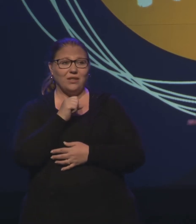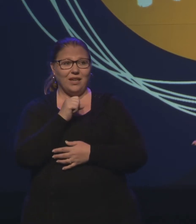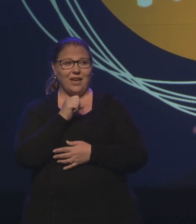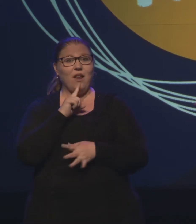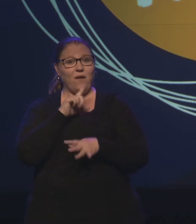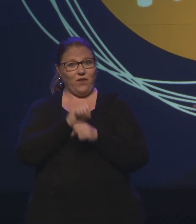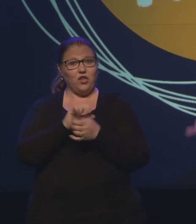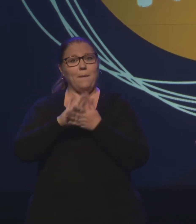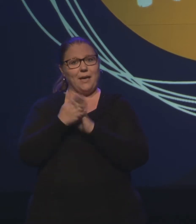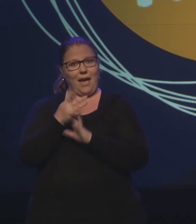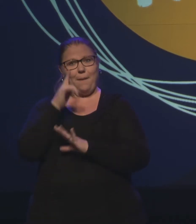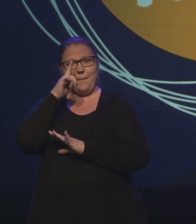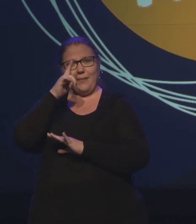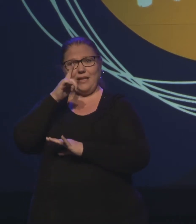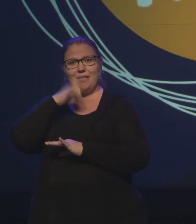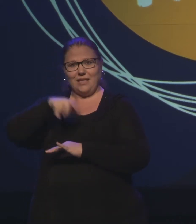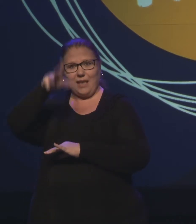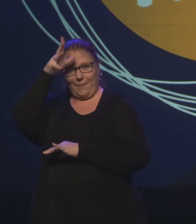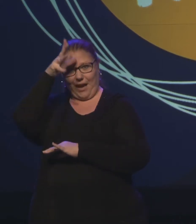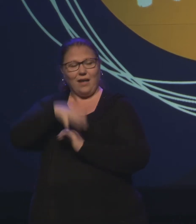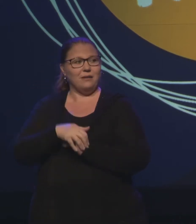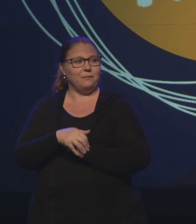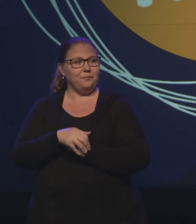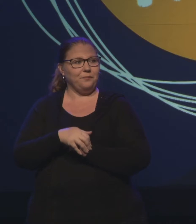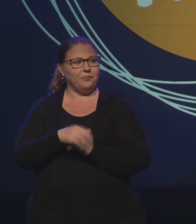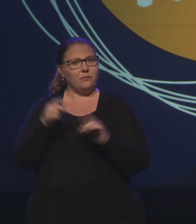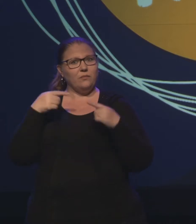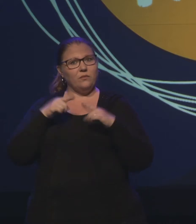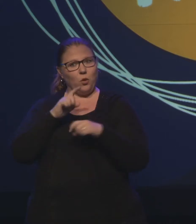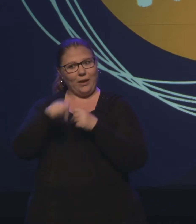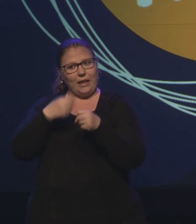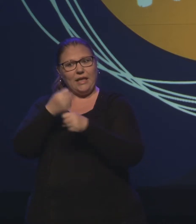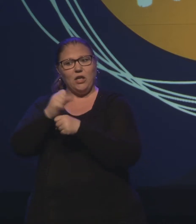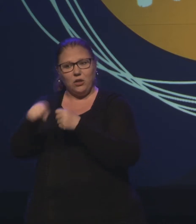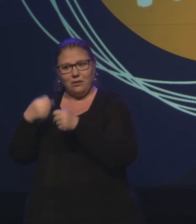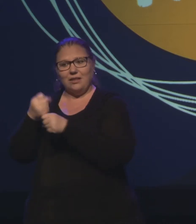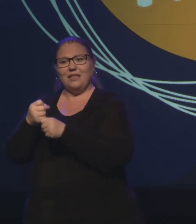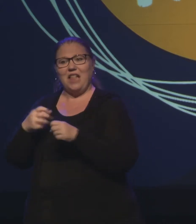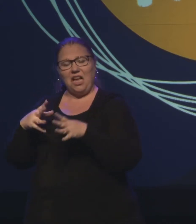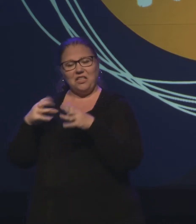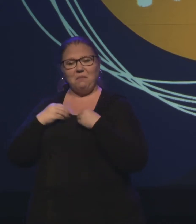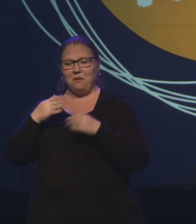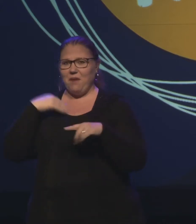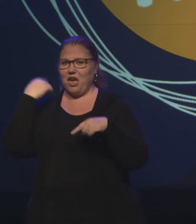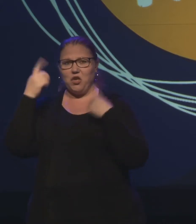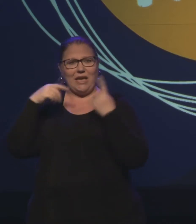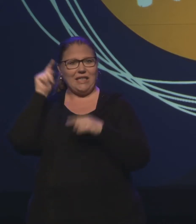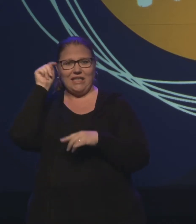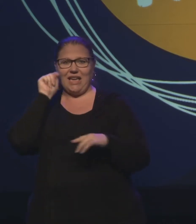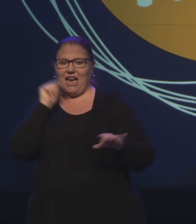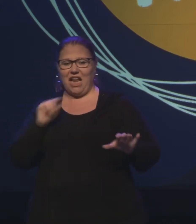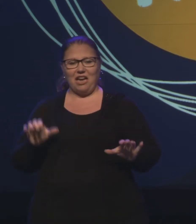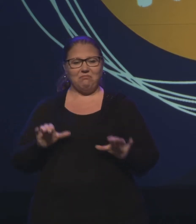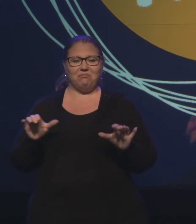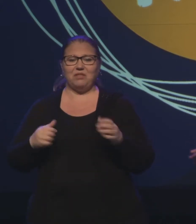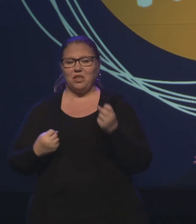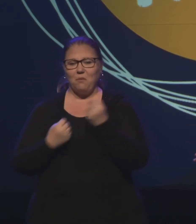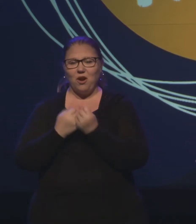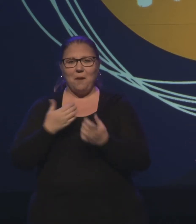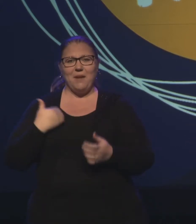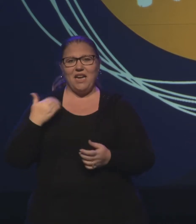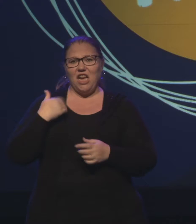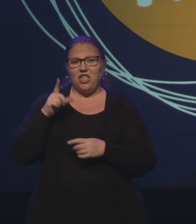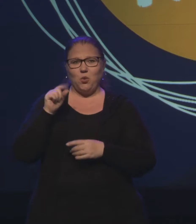officially became my stepdad. Over the years, he embraced my crazy teenage antics, supported me in my